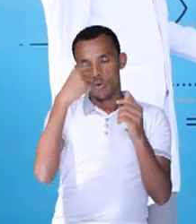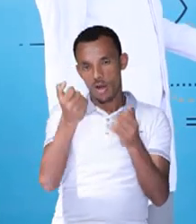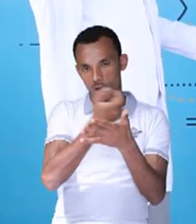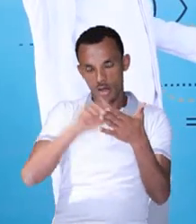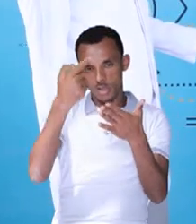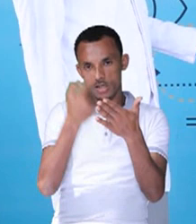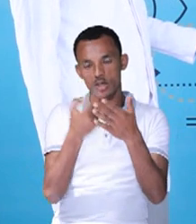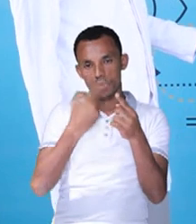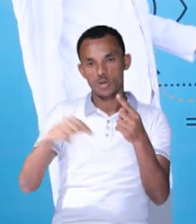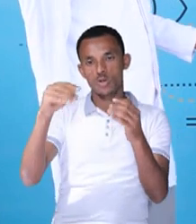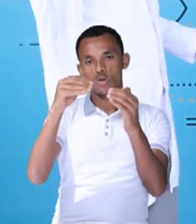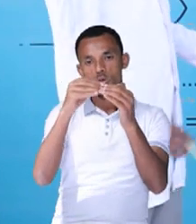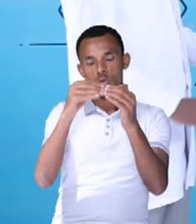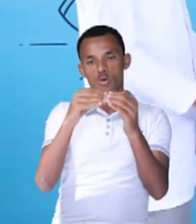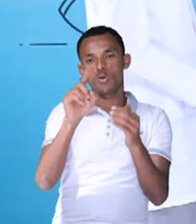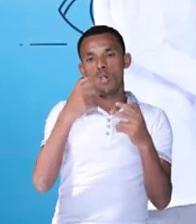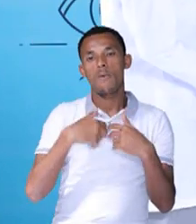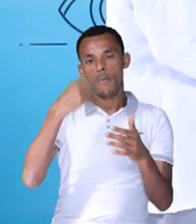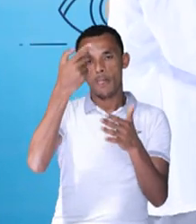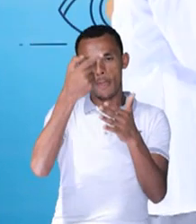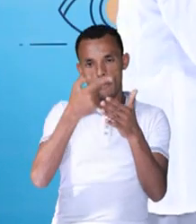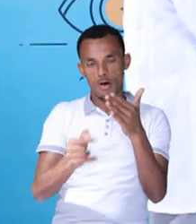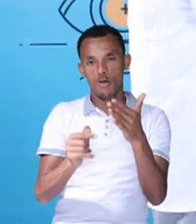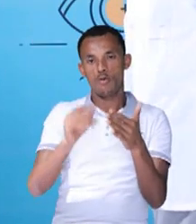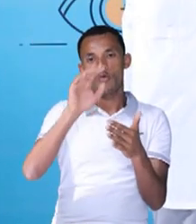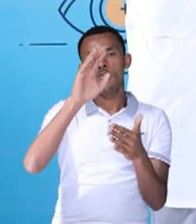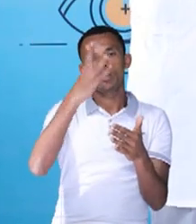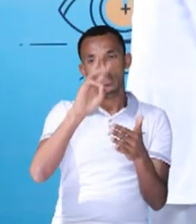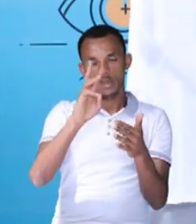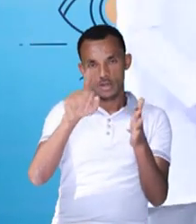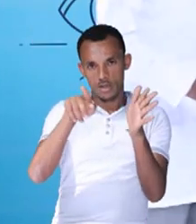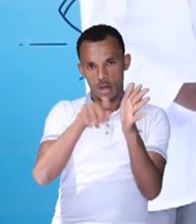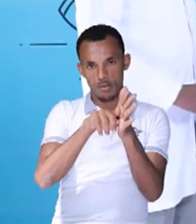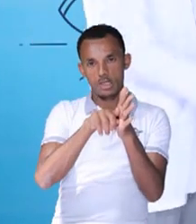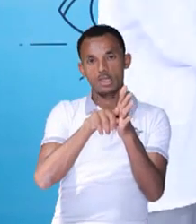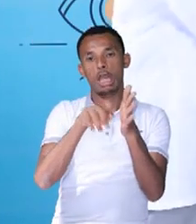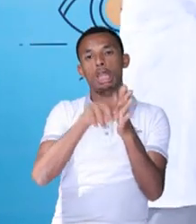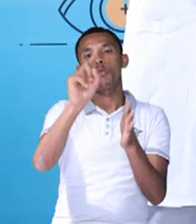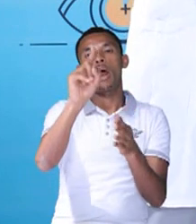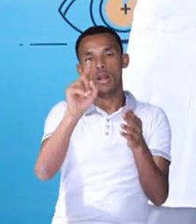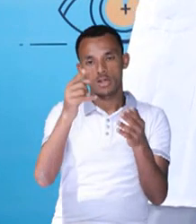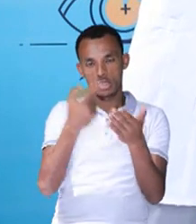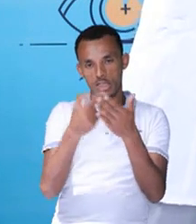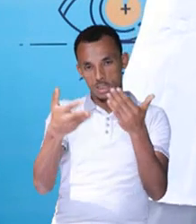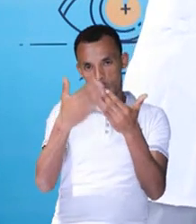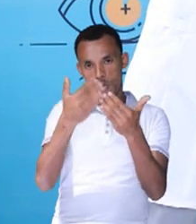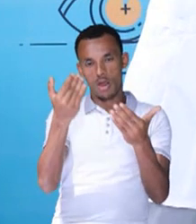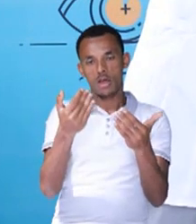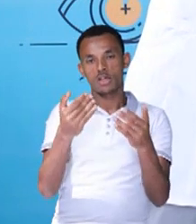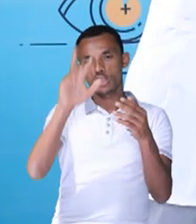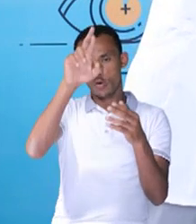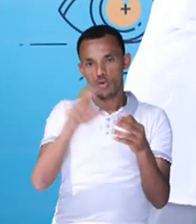write this one to be equal to, you have a value for 16 times negative 1. When this one is simplified,